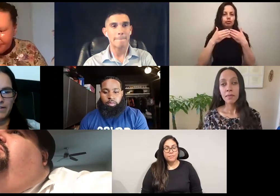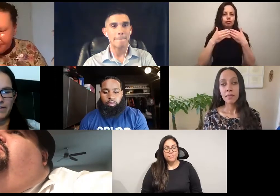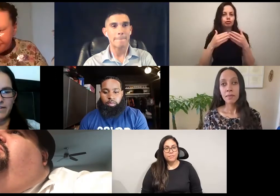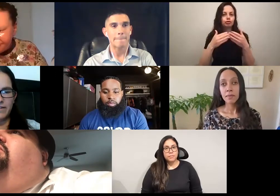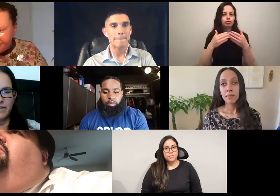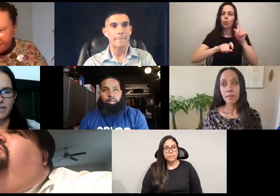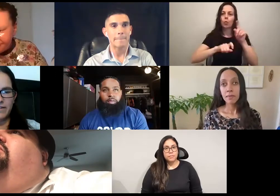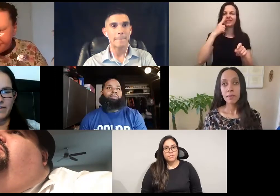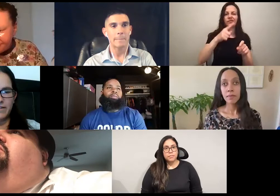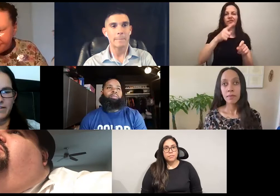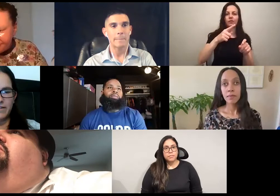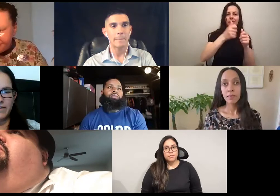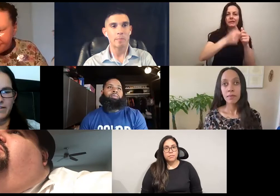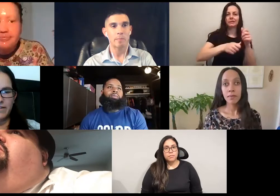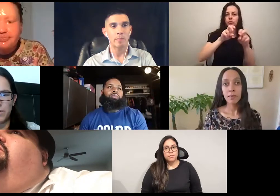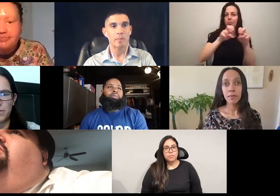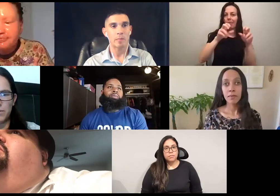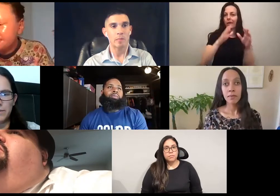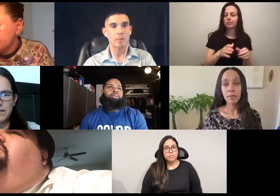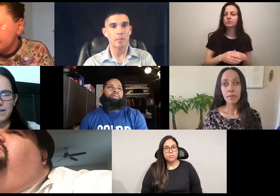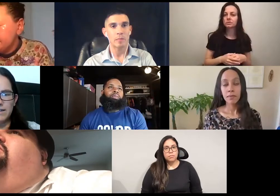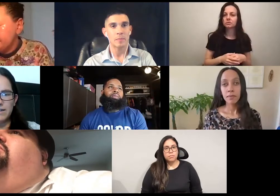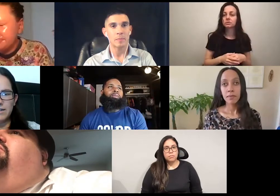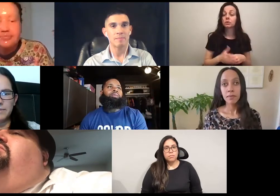our panelists, and I want to know,